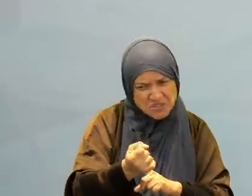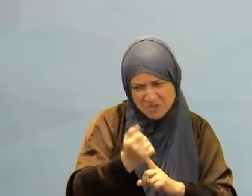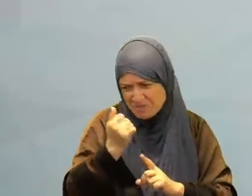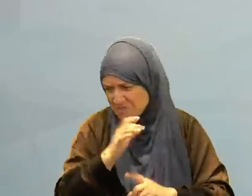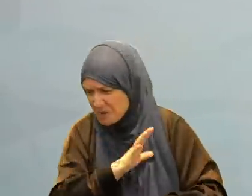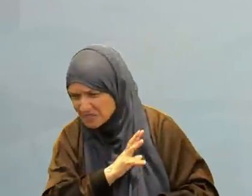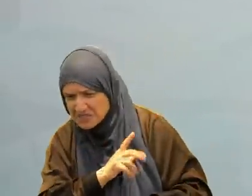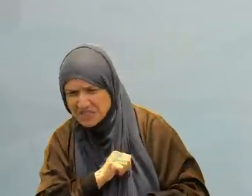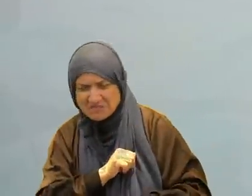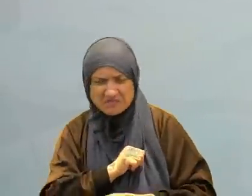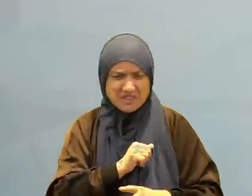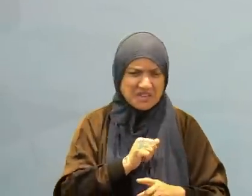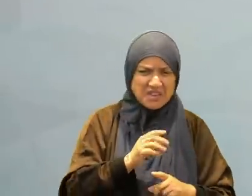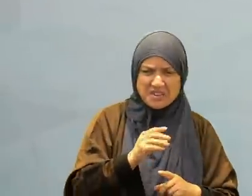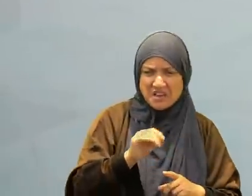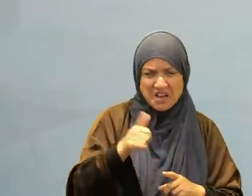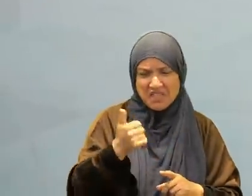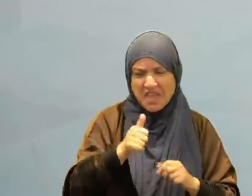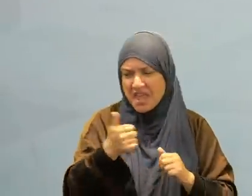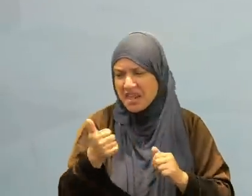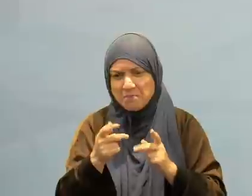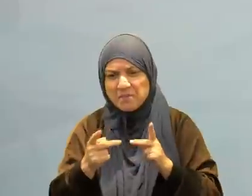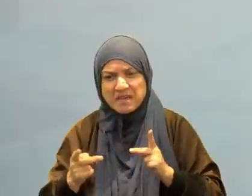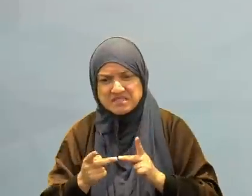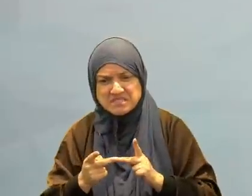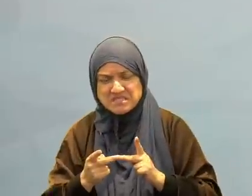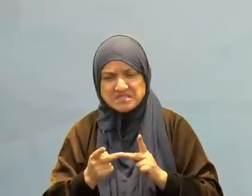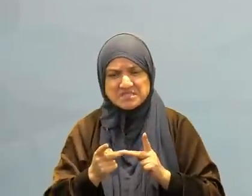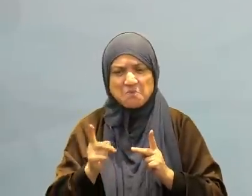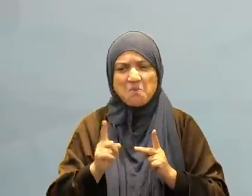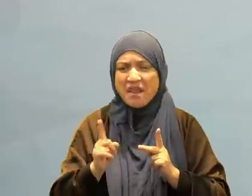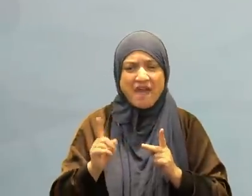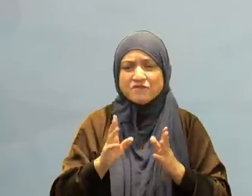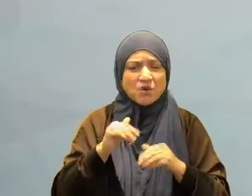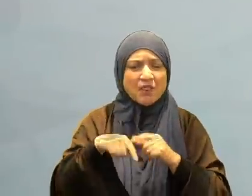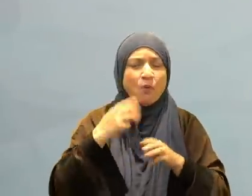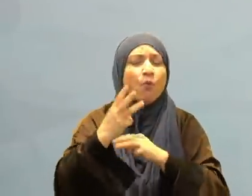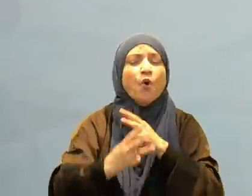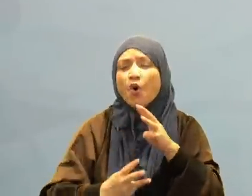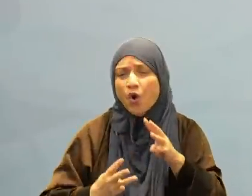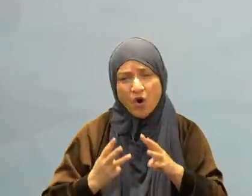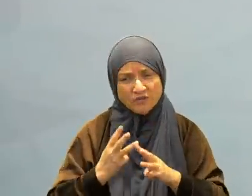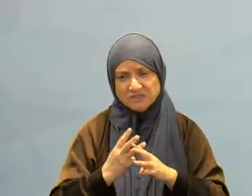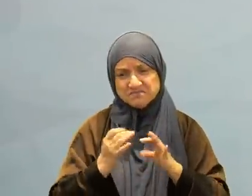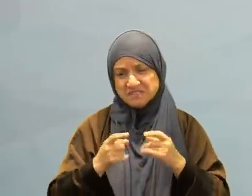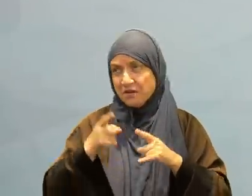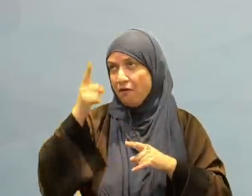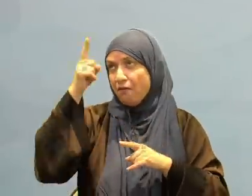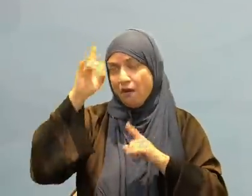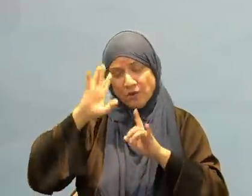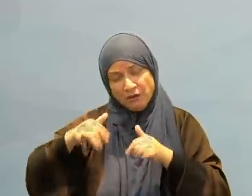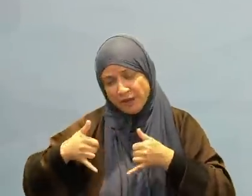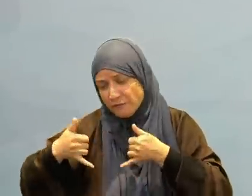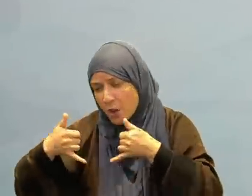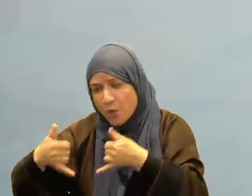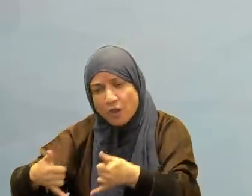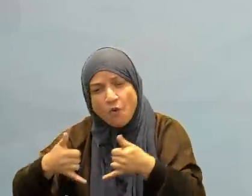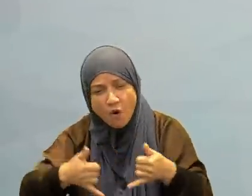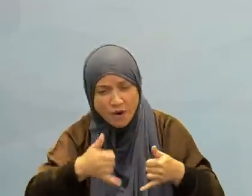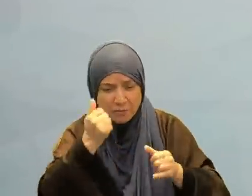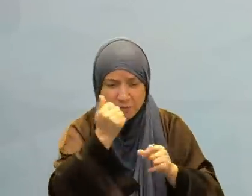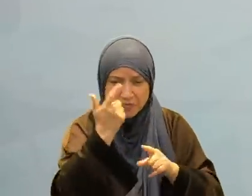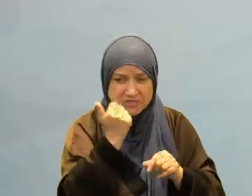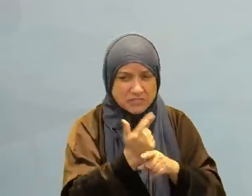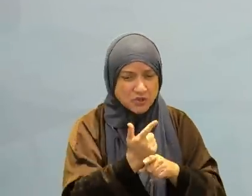is. May Allah subhanahu wa ta'ala continue to grant them steadfastness. May Allah reward them for their struggle. May Allah subhanahu wa ta'ala protect them. May Allah